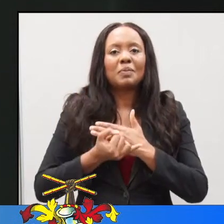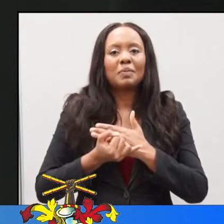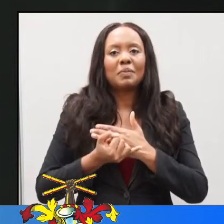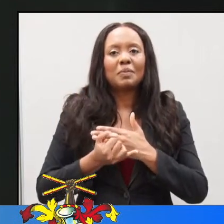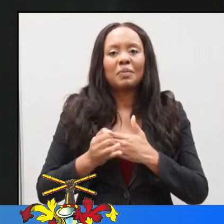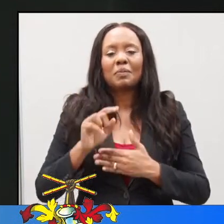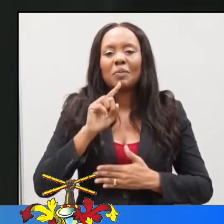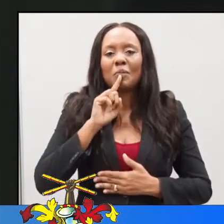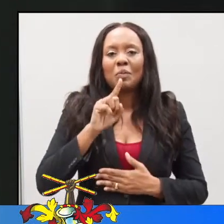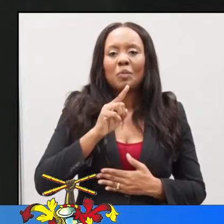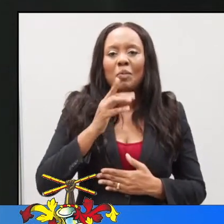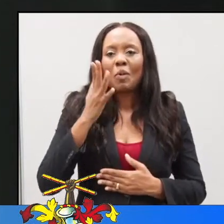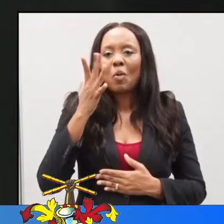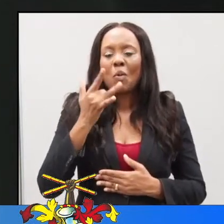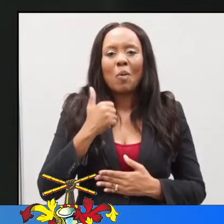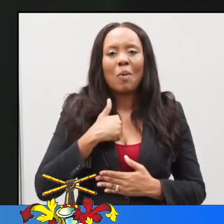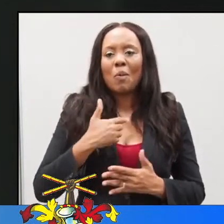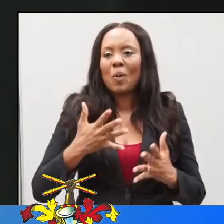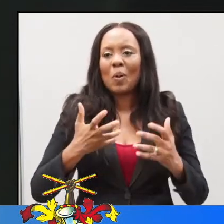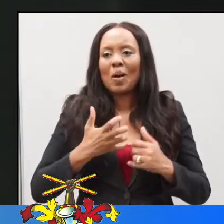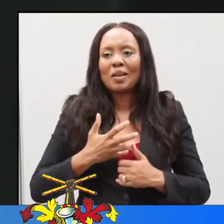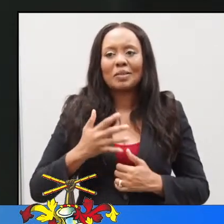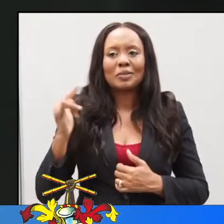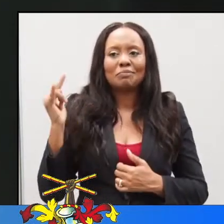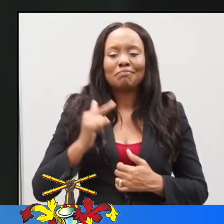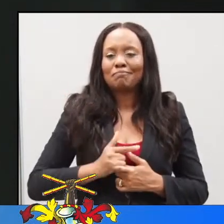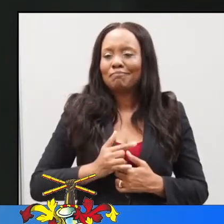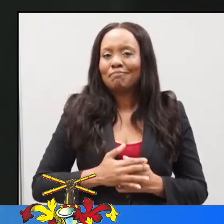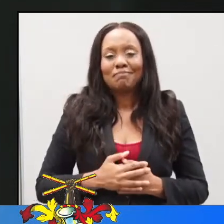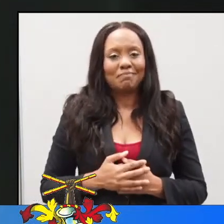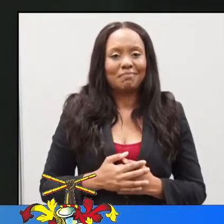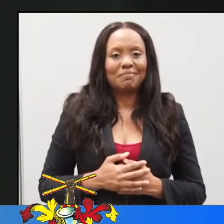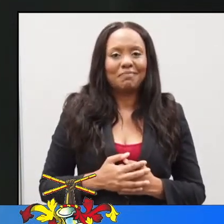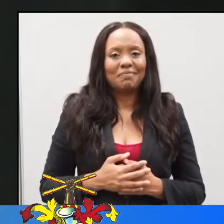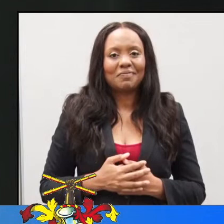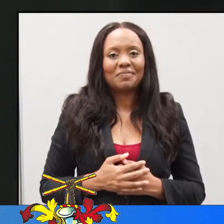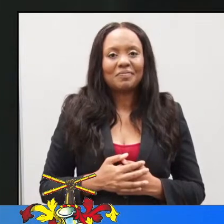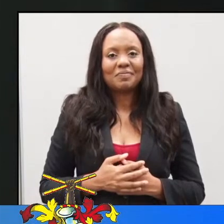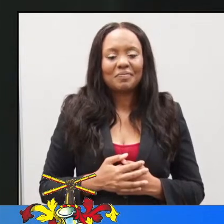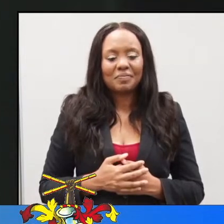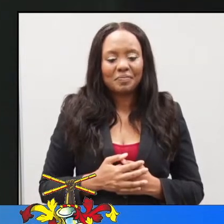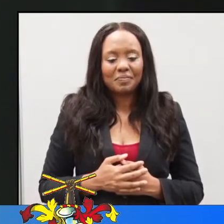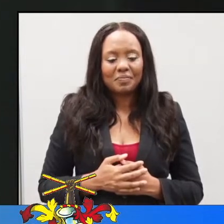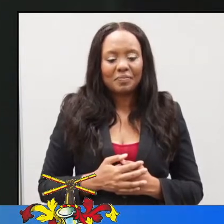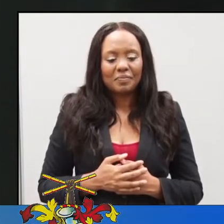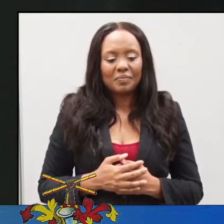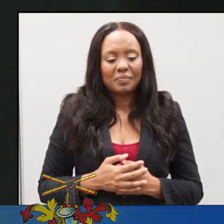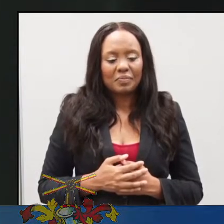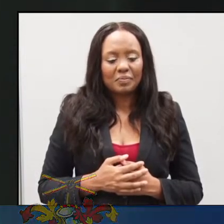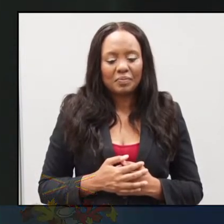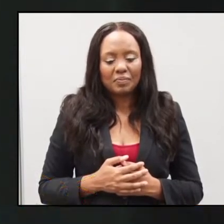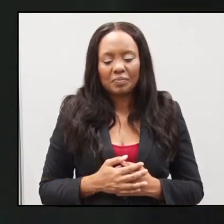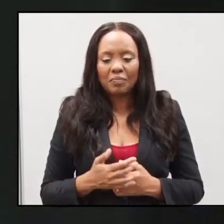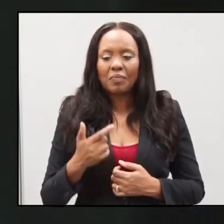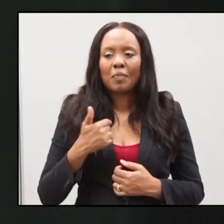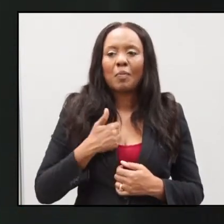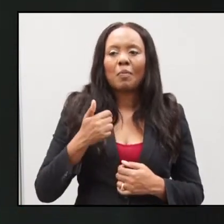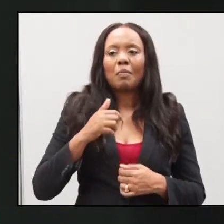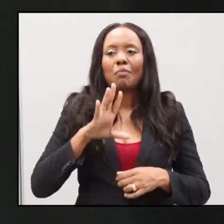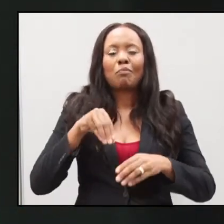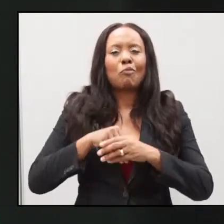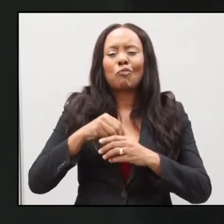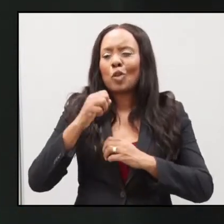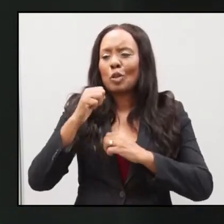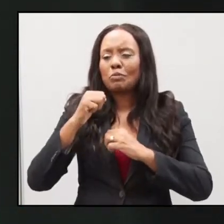was inspired to become an architect, that stories and structures and monuments that really